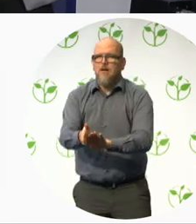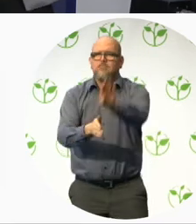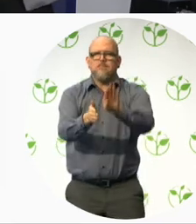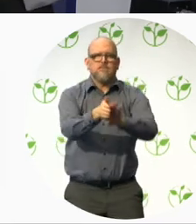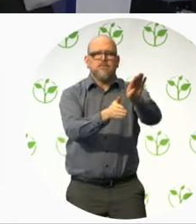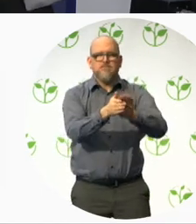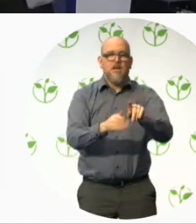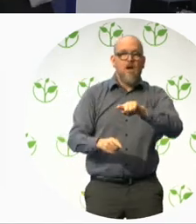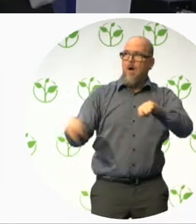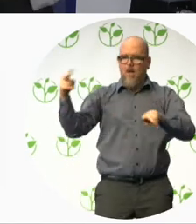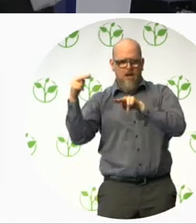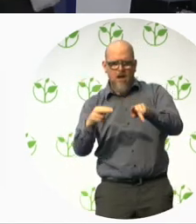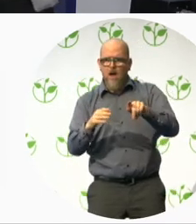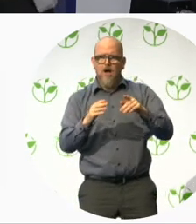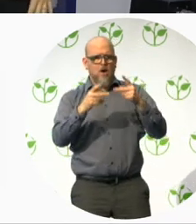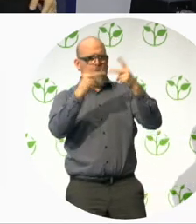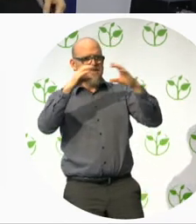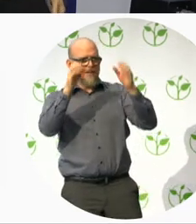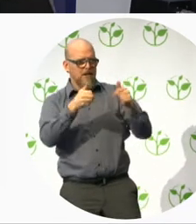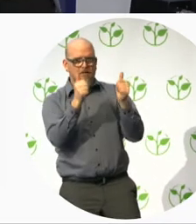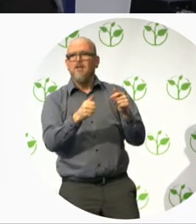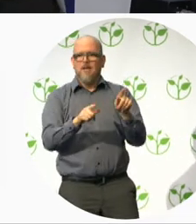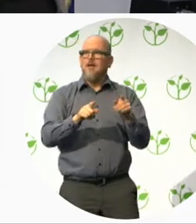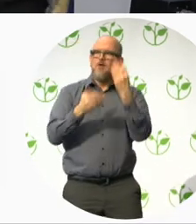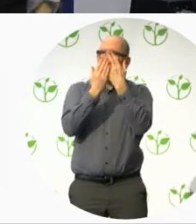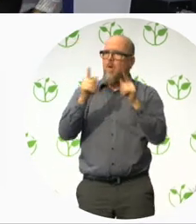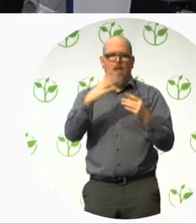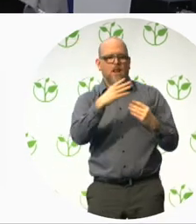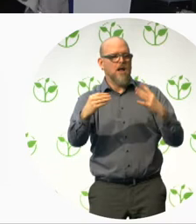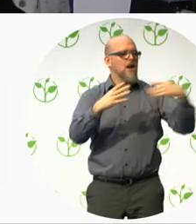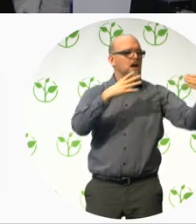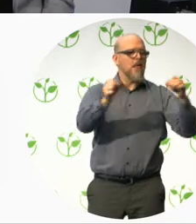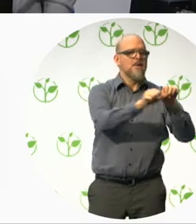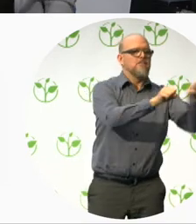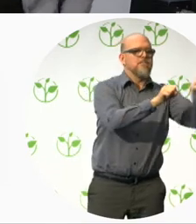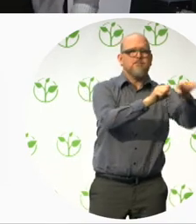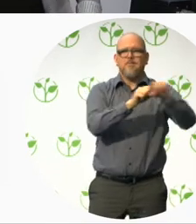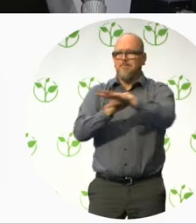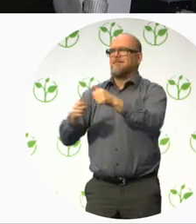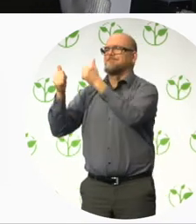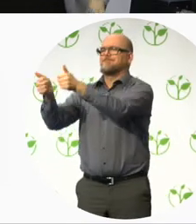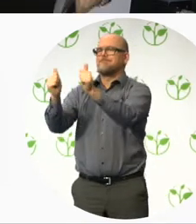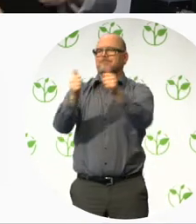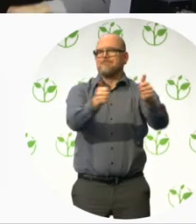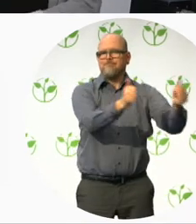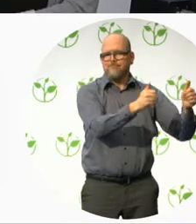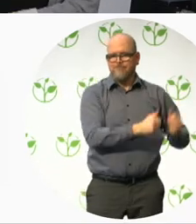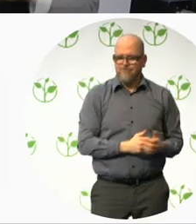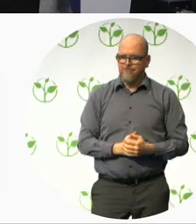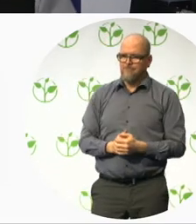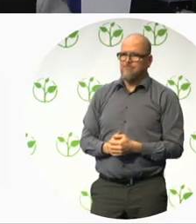school. So again, the short answer was yes, but there is more behind that. That is certainly possible. Henry, did you want to